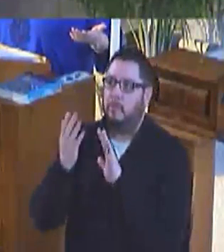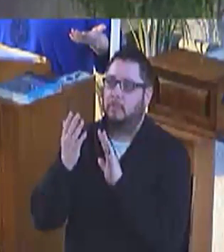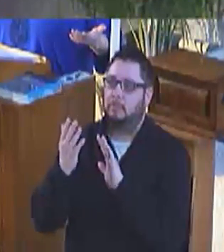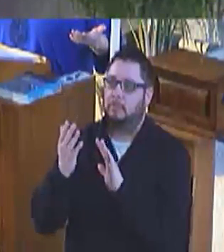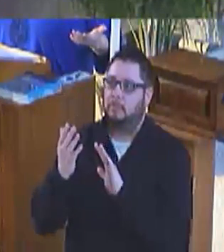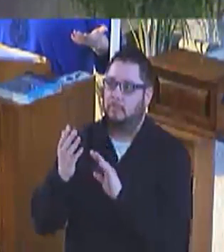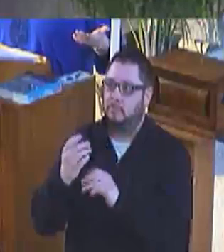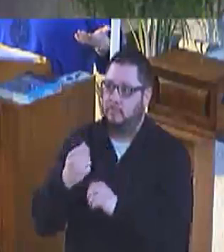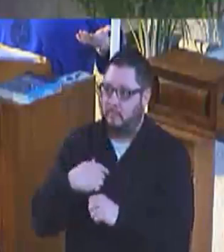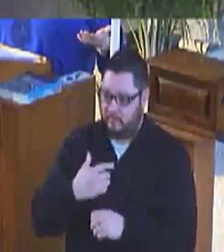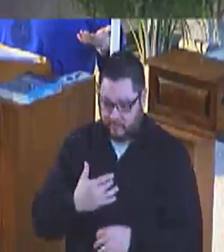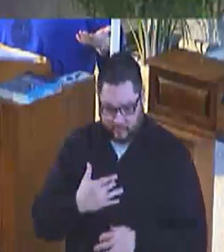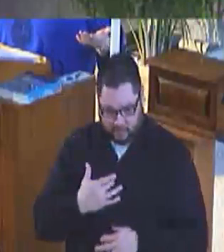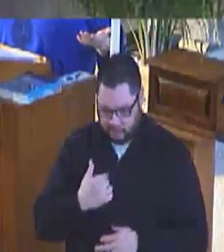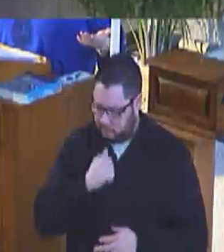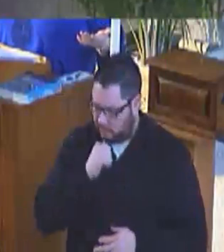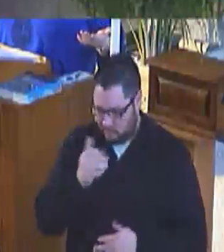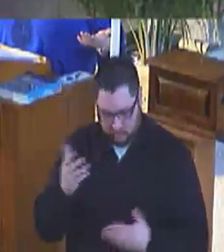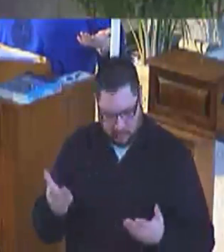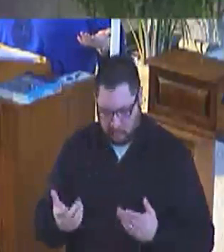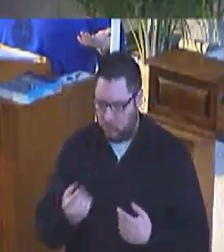I am not alone,